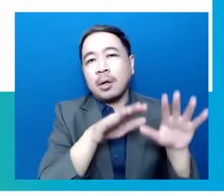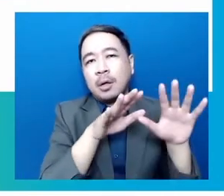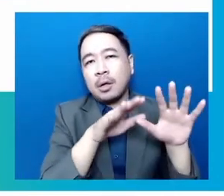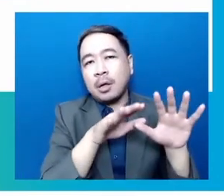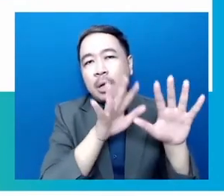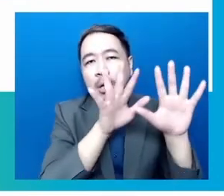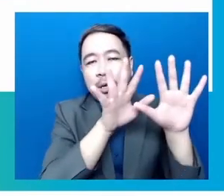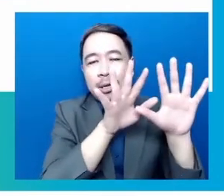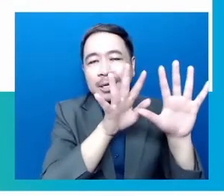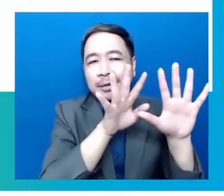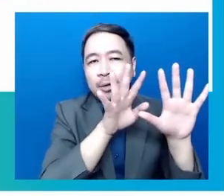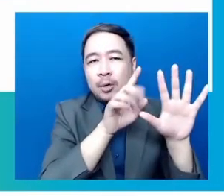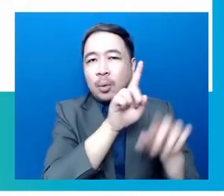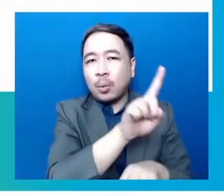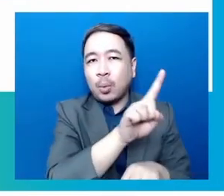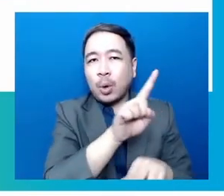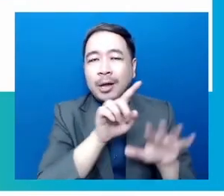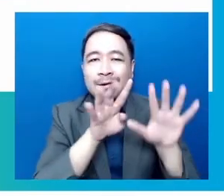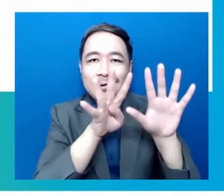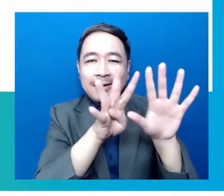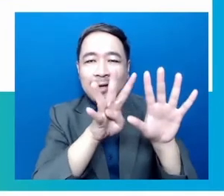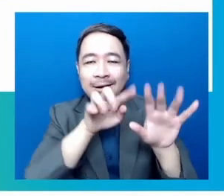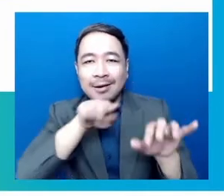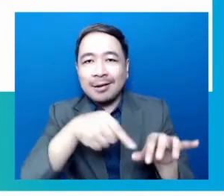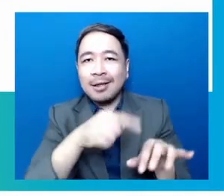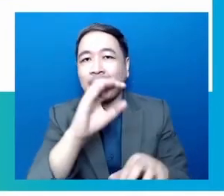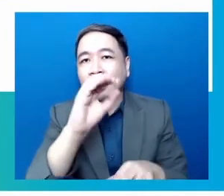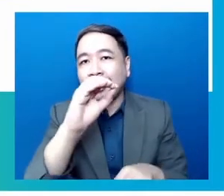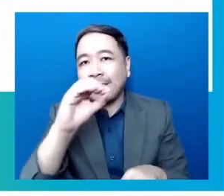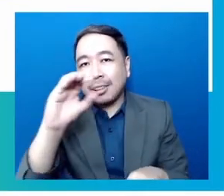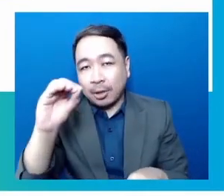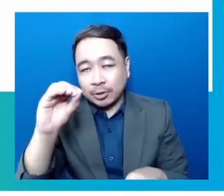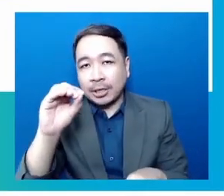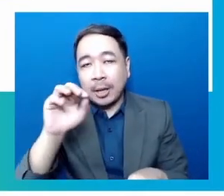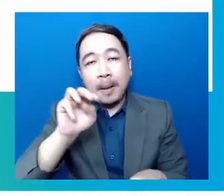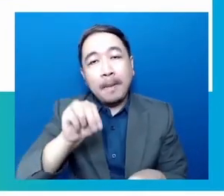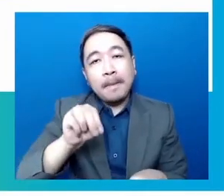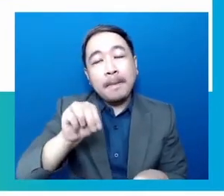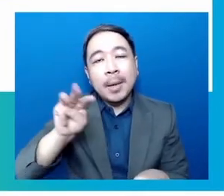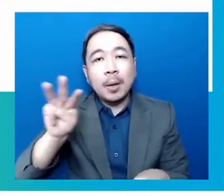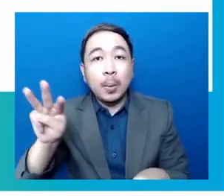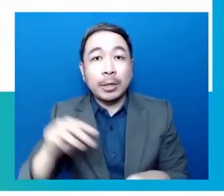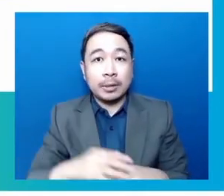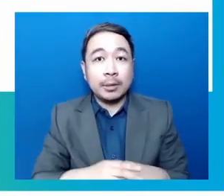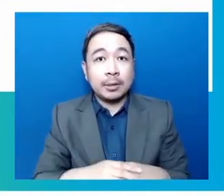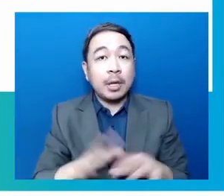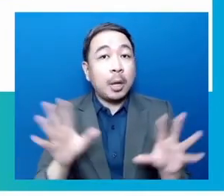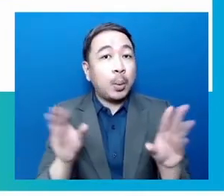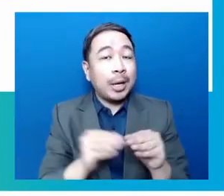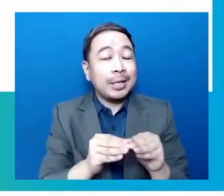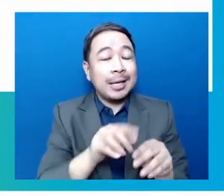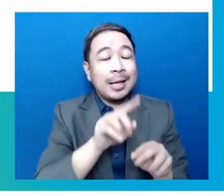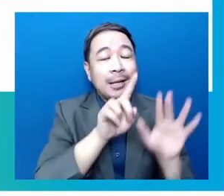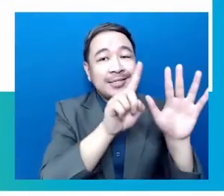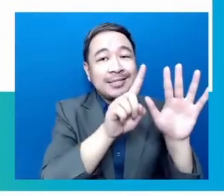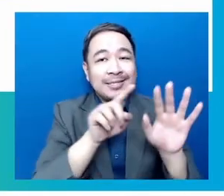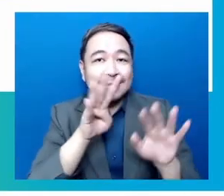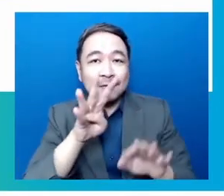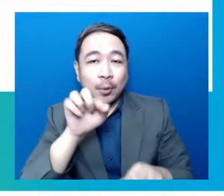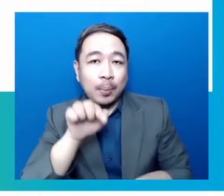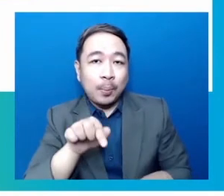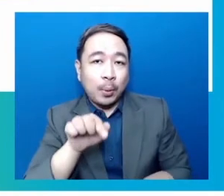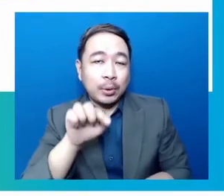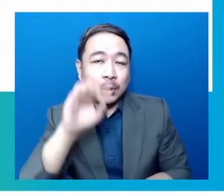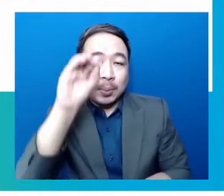19,651 megawatt. The overcapacity was 54.4%. In 2020, overcapacity reached